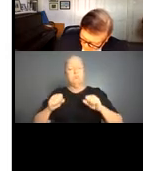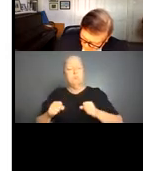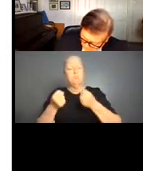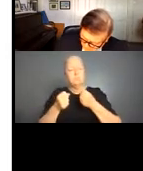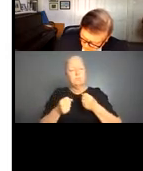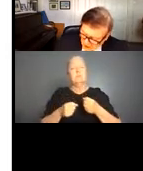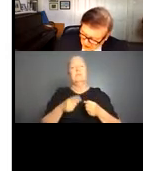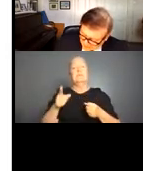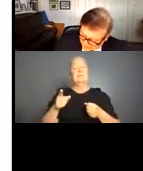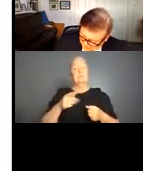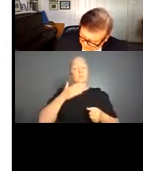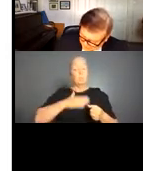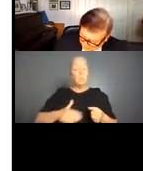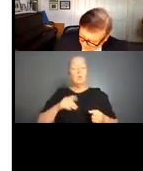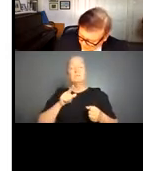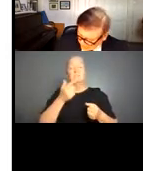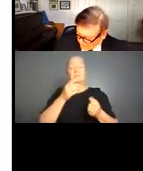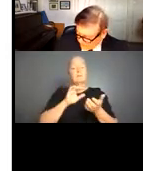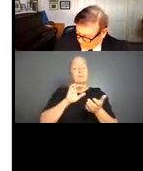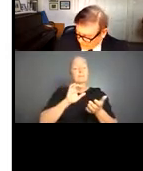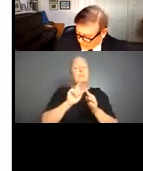medicine. There's